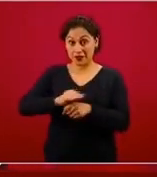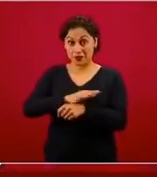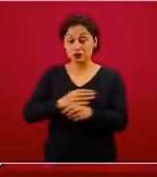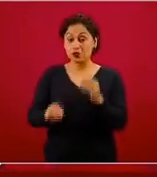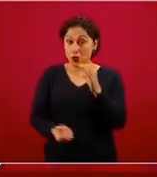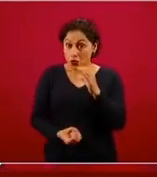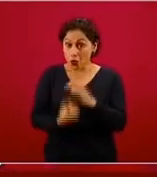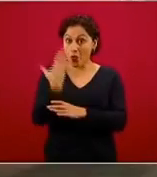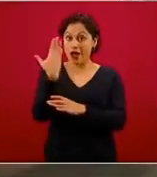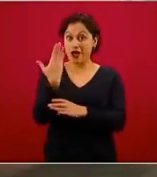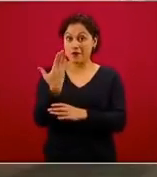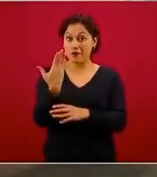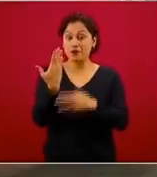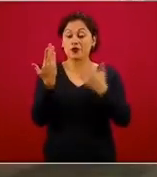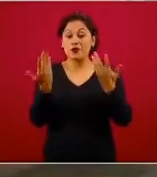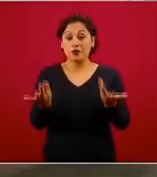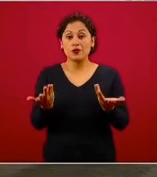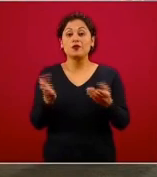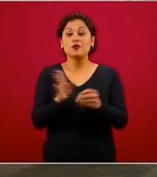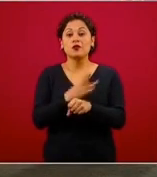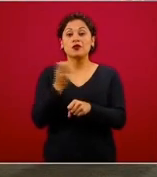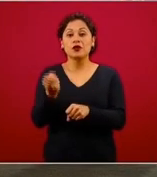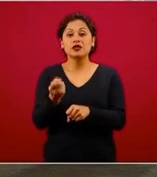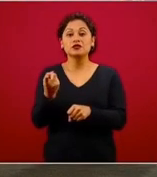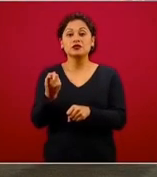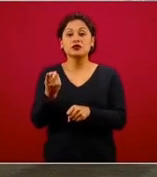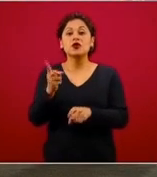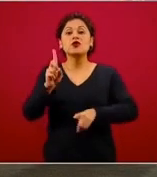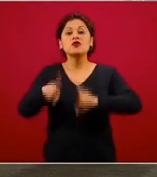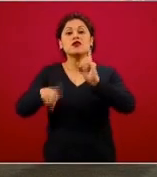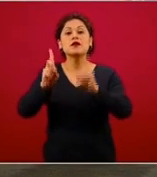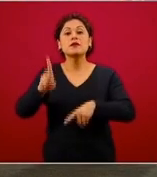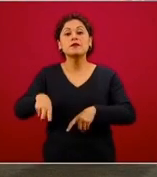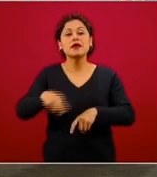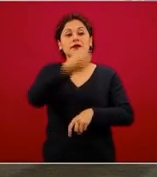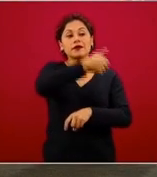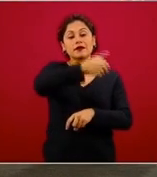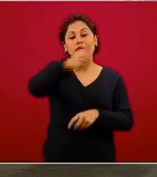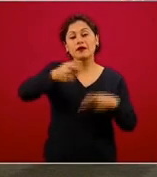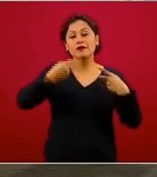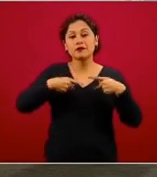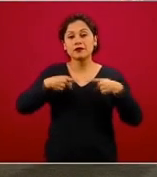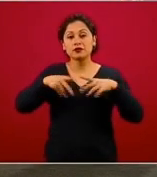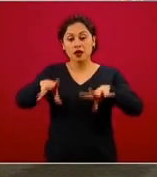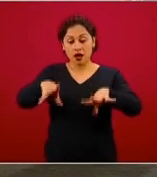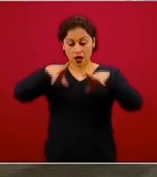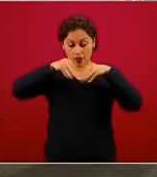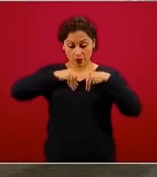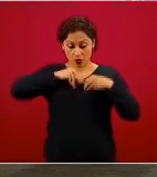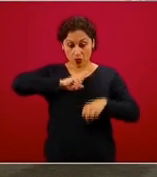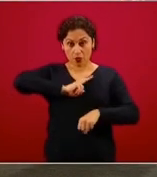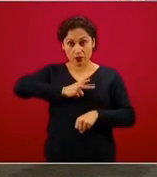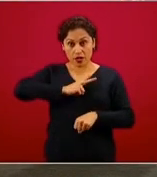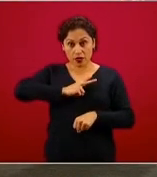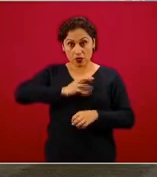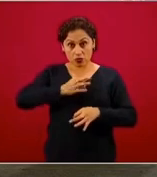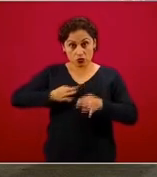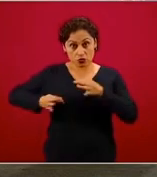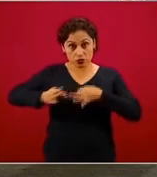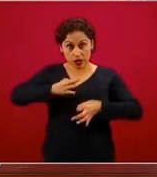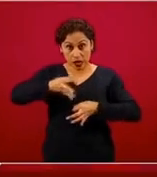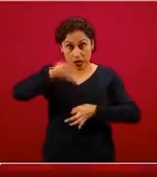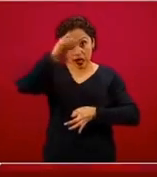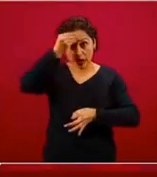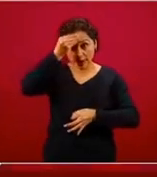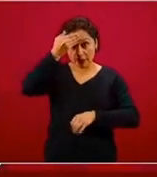al virus, integrating va a to quedar be part of residuo. the ¿Qué virus, tan that's where we potente, get that qué immunity. tiempo How y powerful cómo y is it, por qué and how unos sí long, y otros no? and